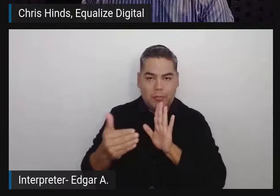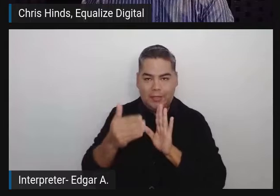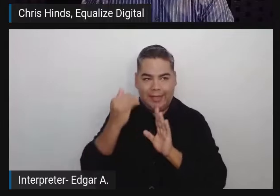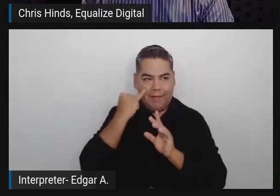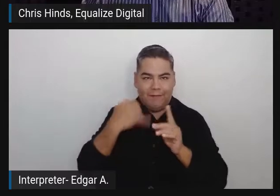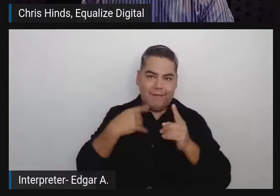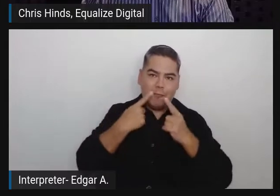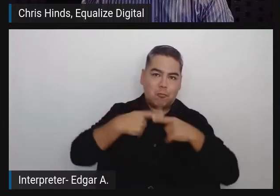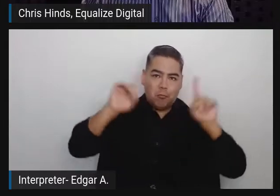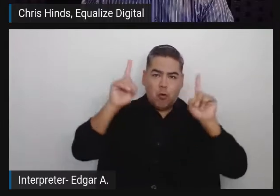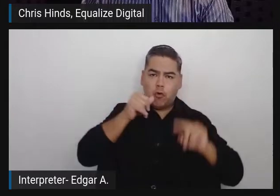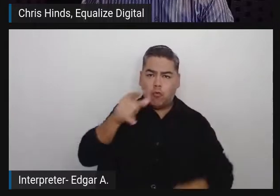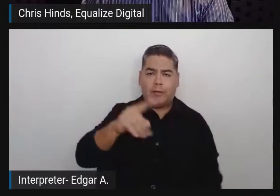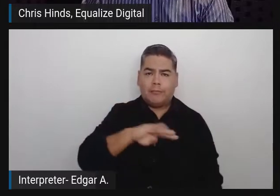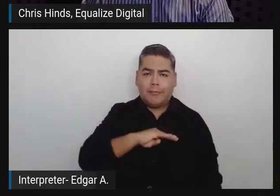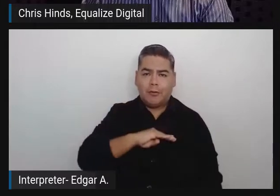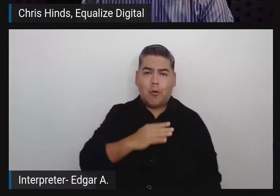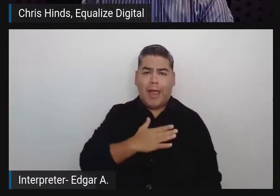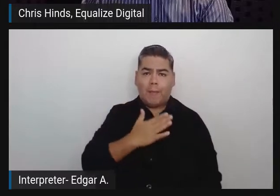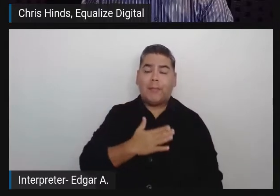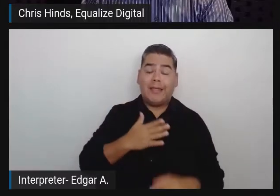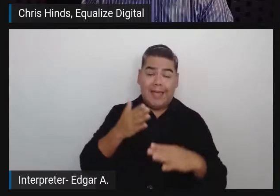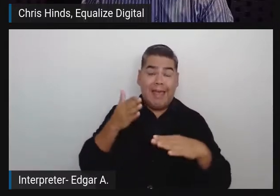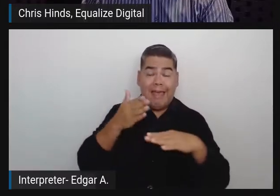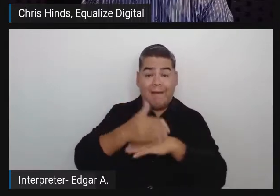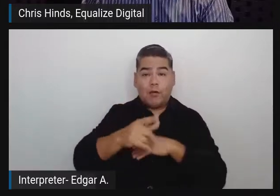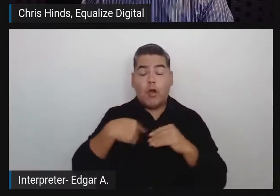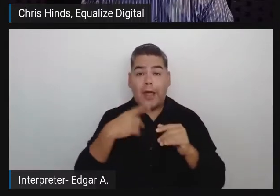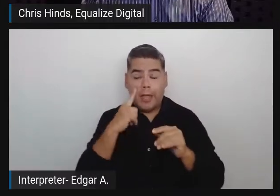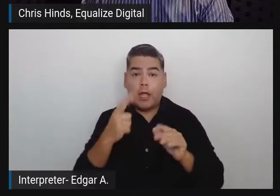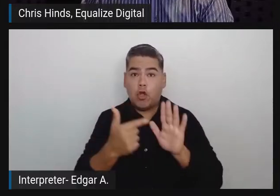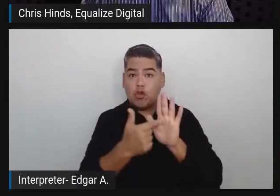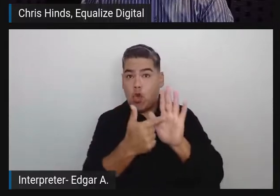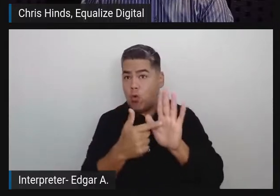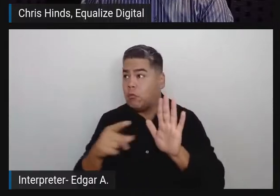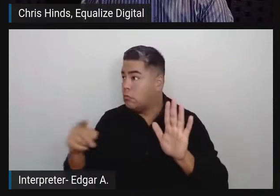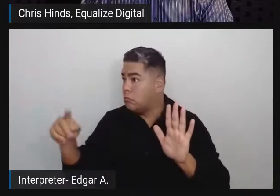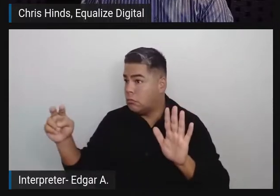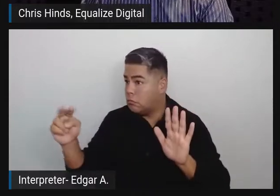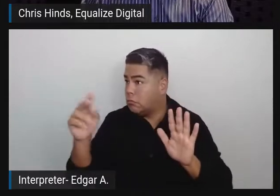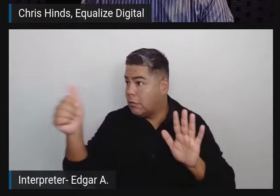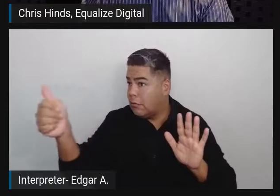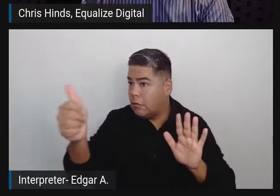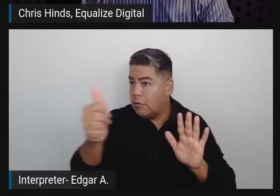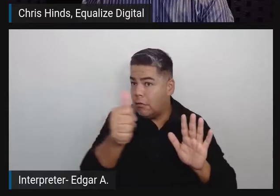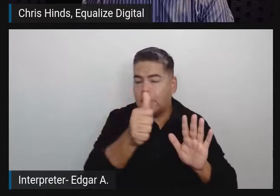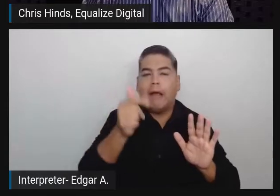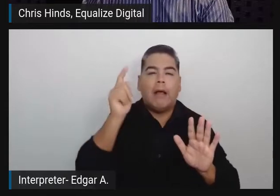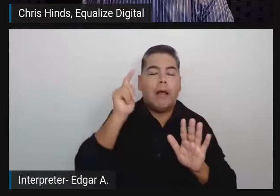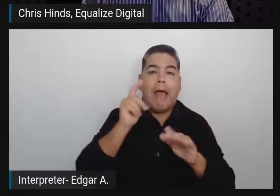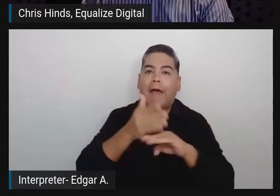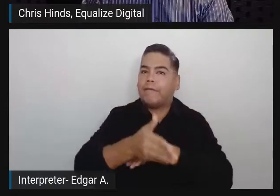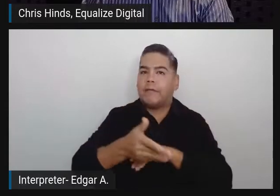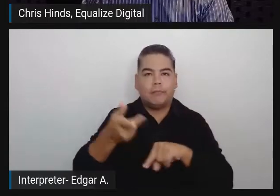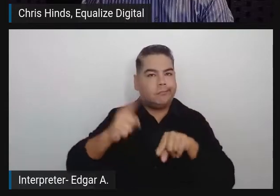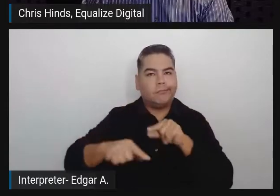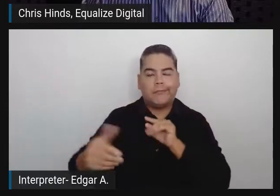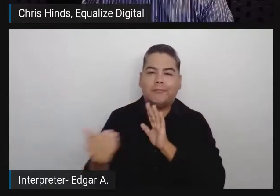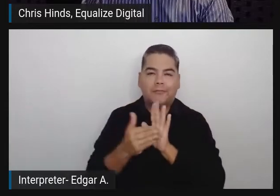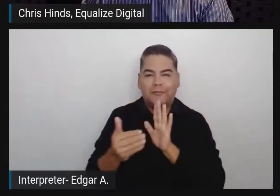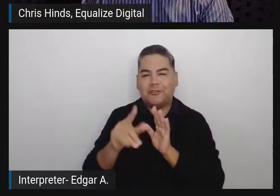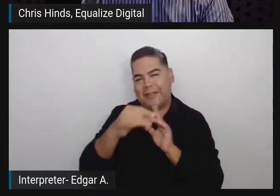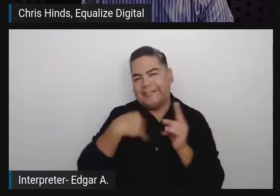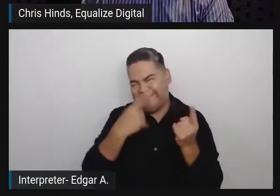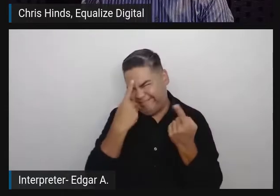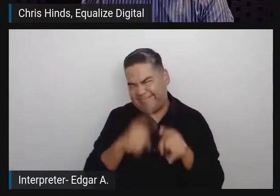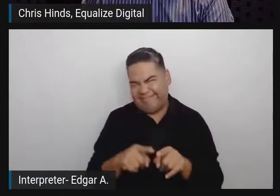being happy with this website after you accept the results, right? So, and we have people sign what is essentially like an approval agreement, like, you did what